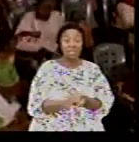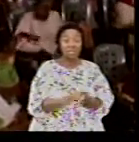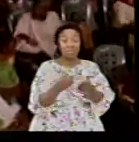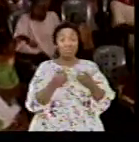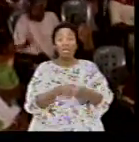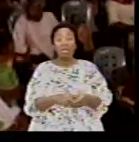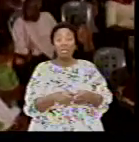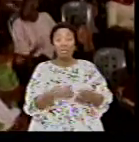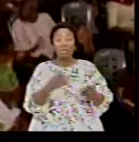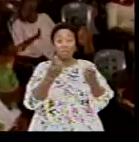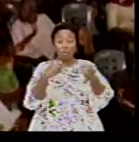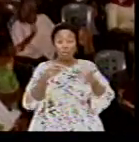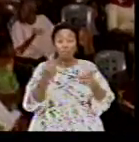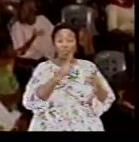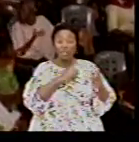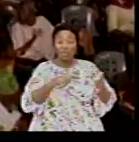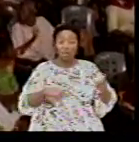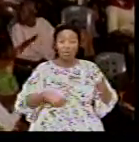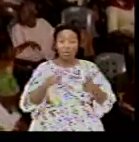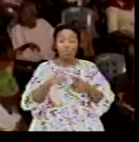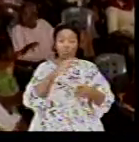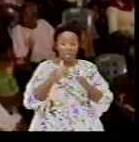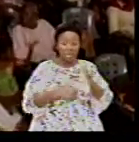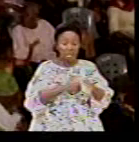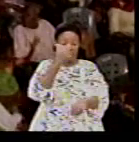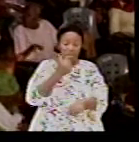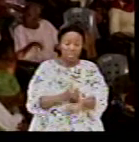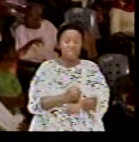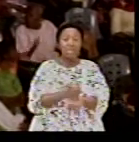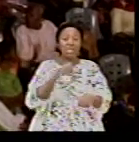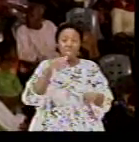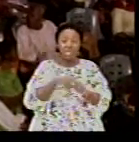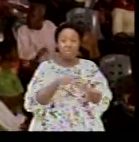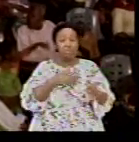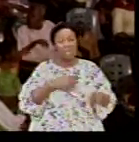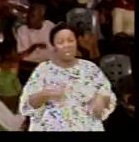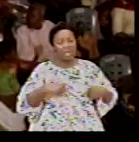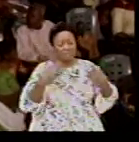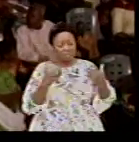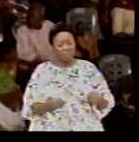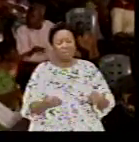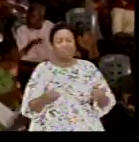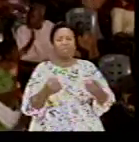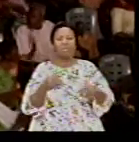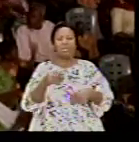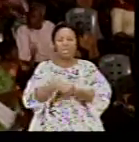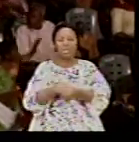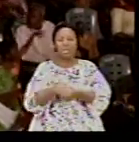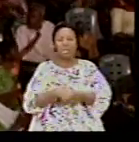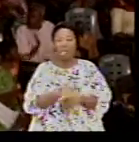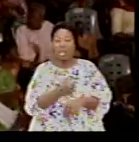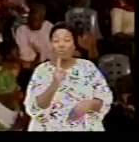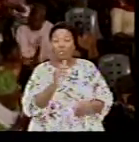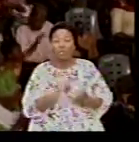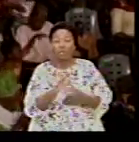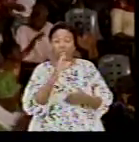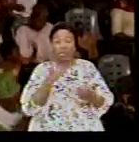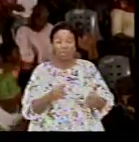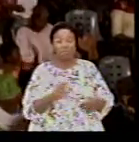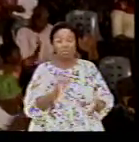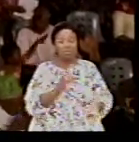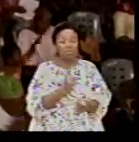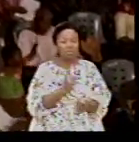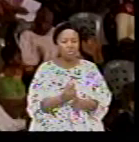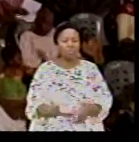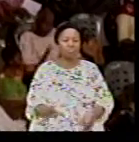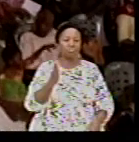the Lord to be affirmed and confirmed tonight. Wherever you are, you raise up your